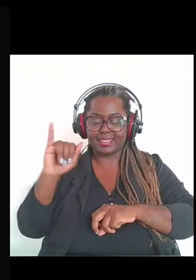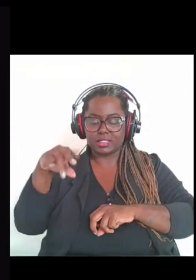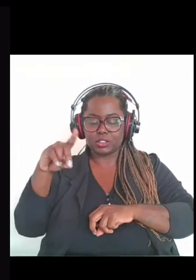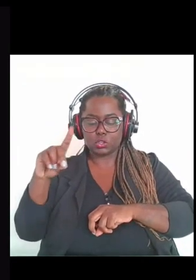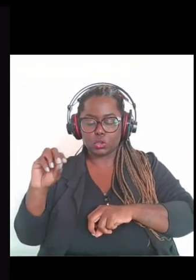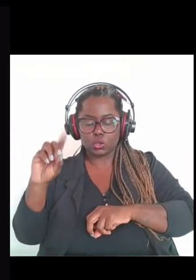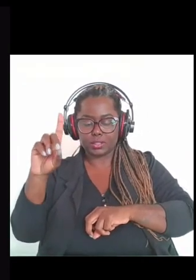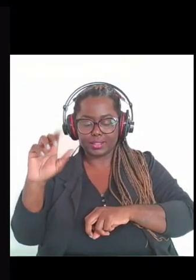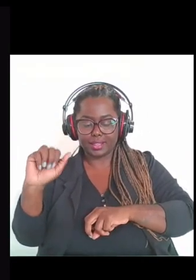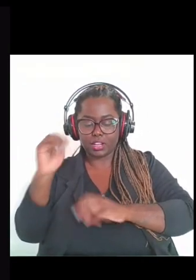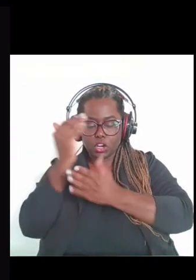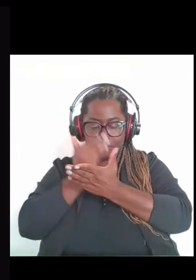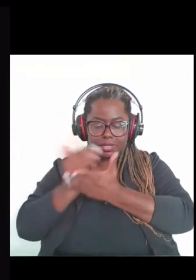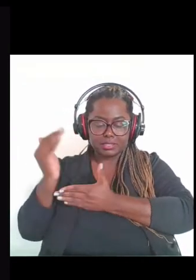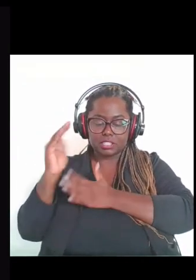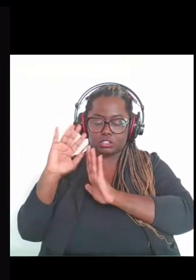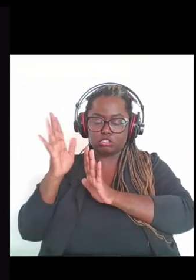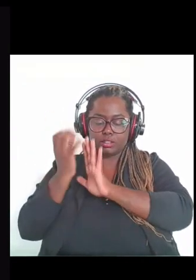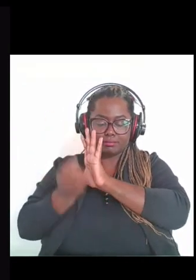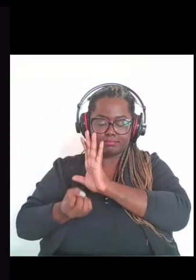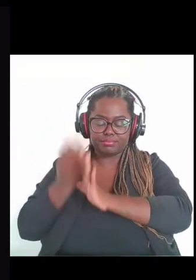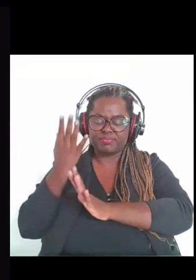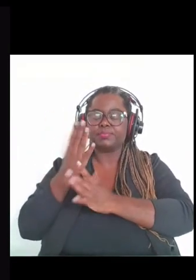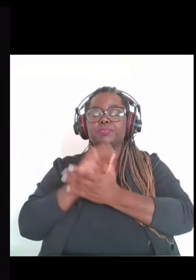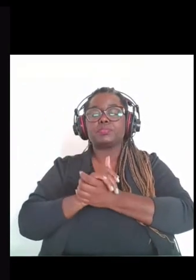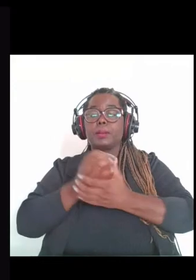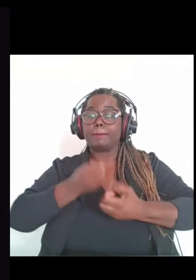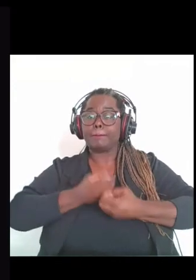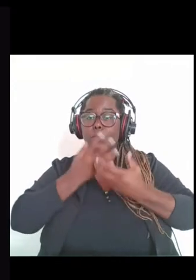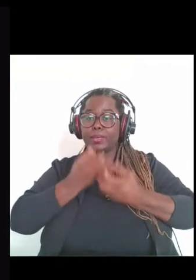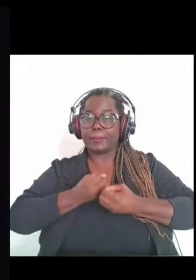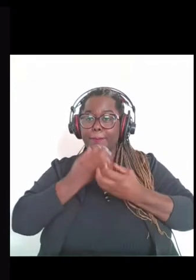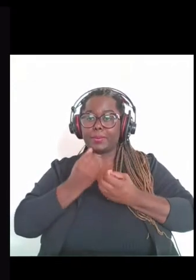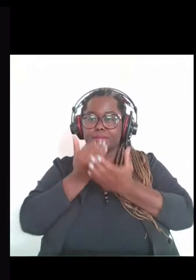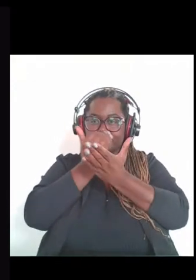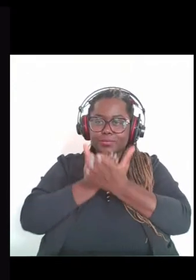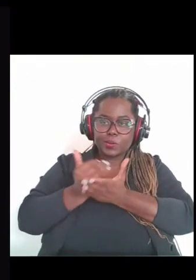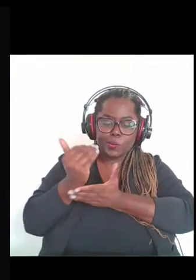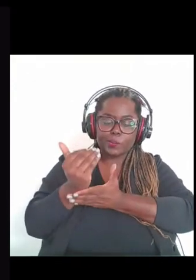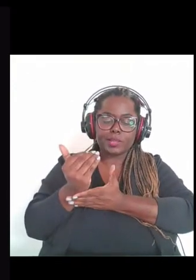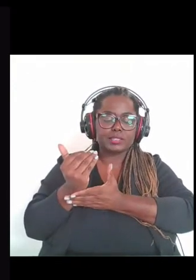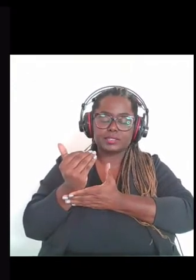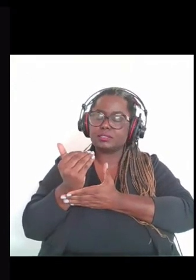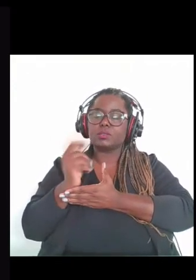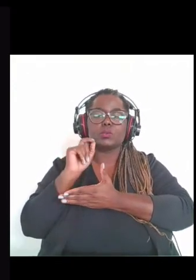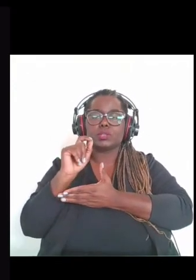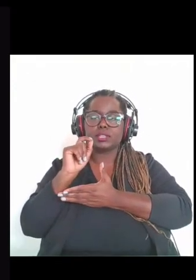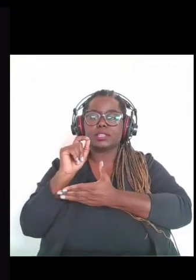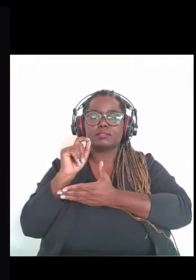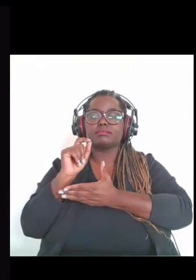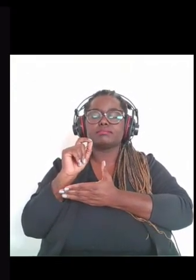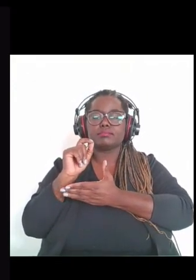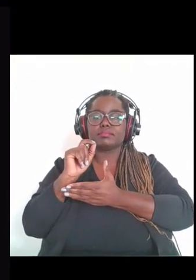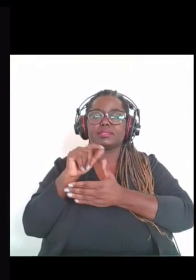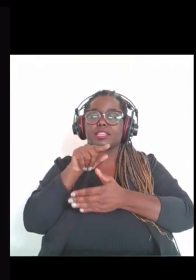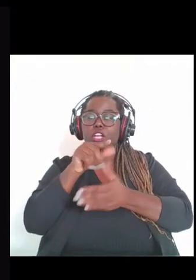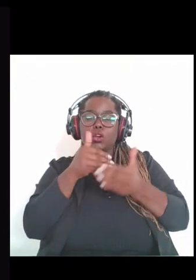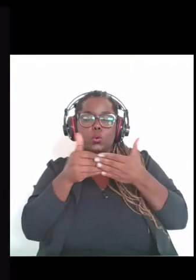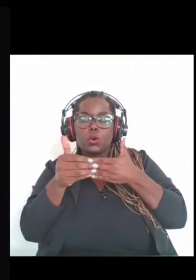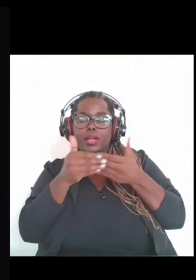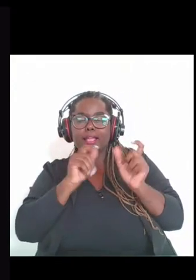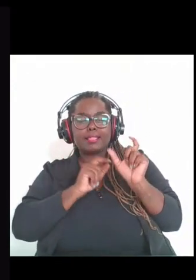the poem makes the assertion of not locating longer endoda in any gender terms